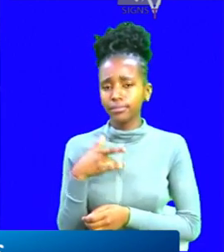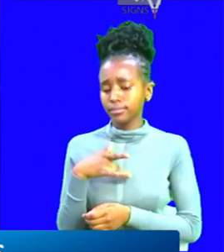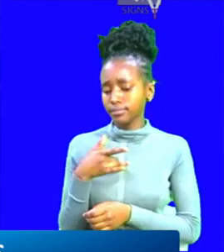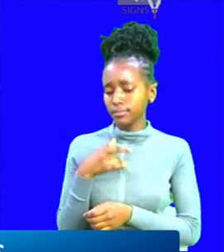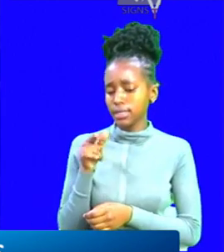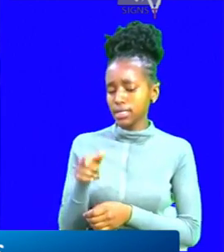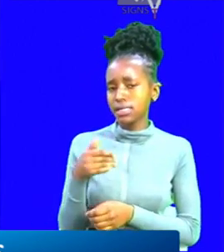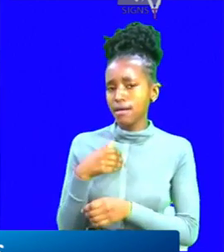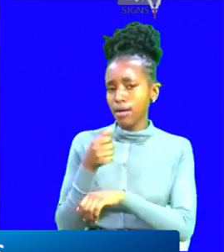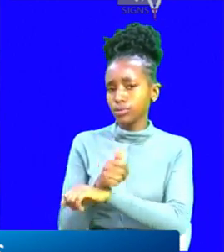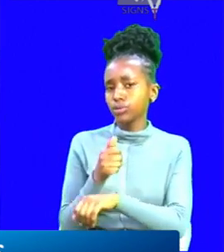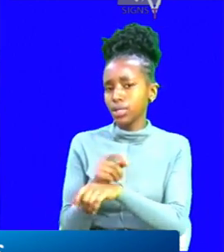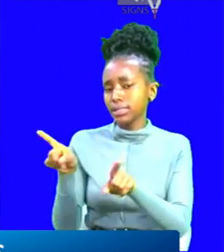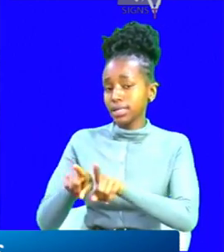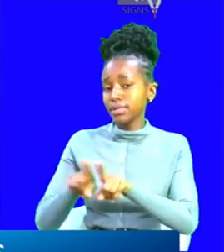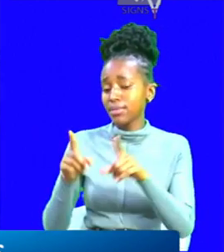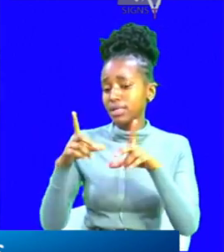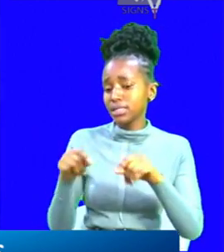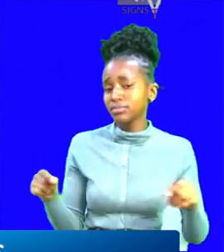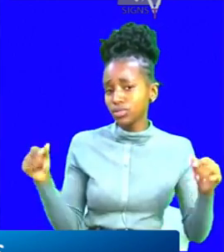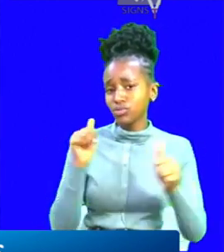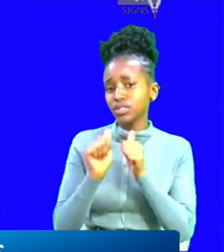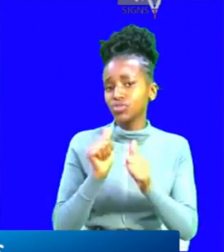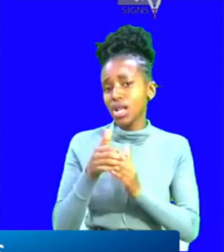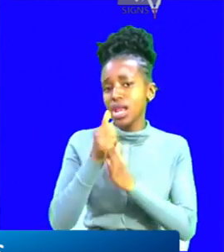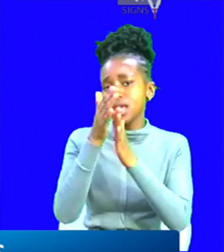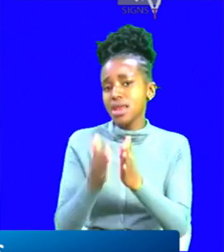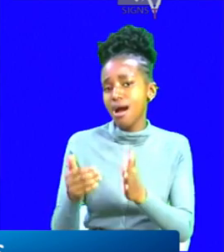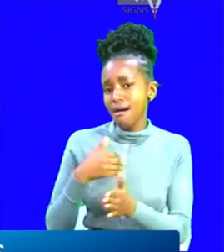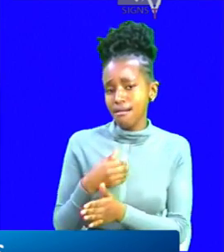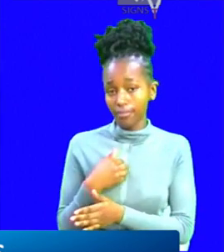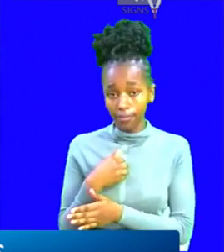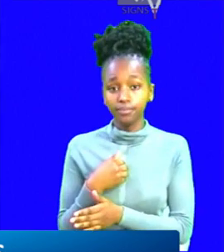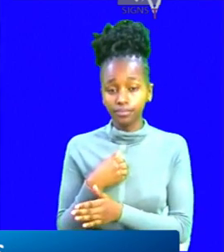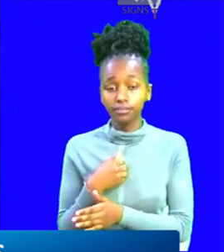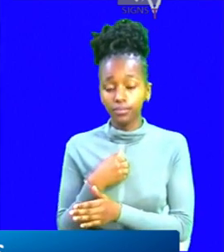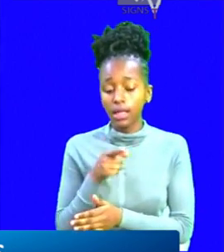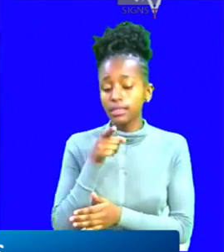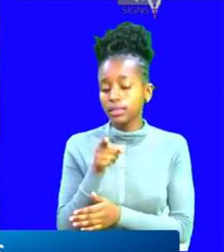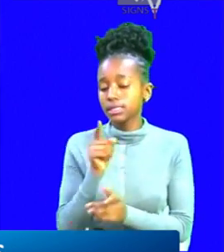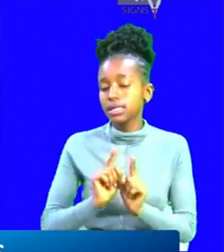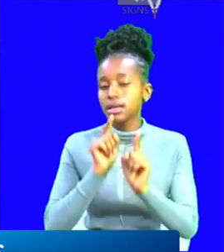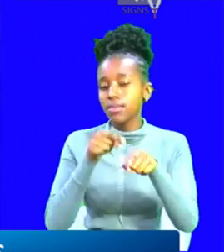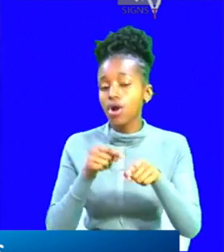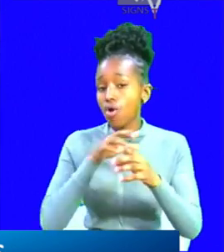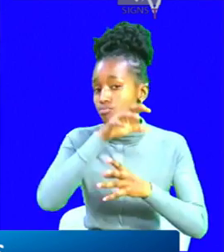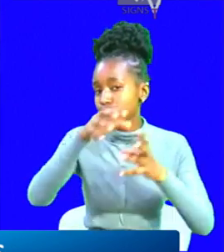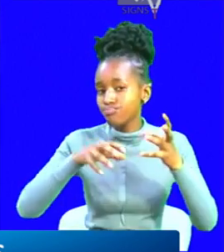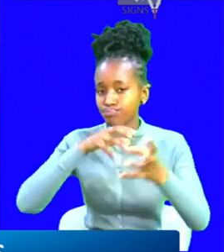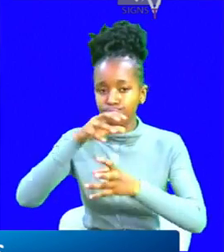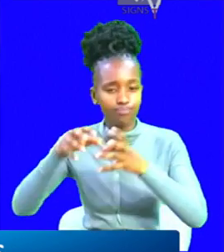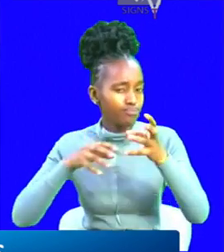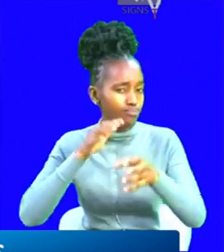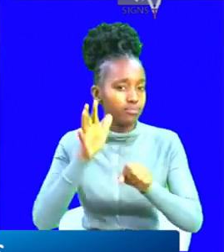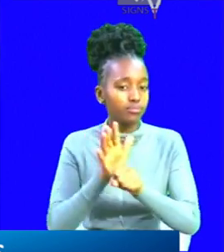and inciting statements made by leaders. This is causing confusion among